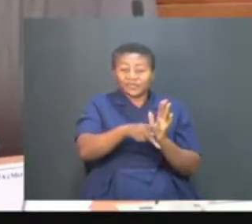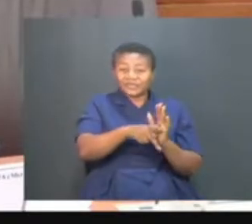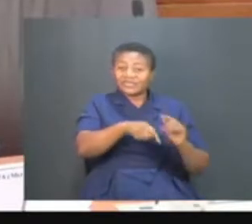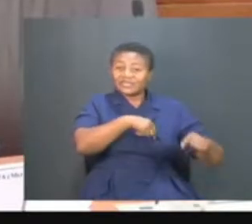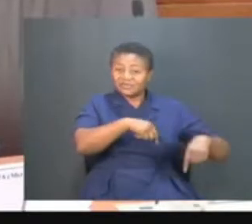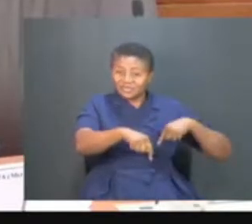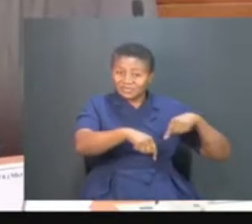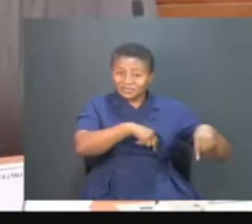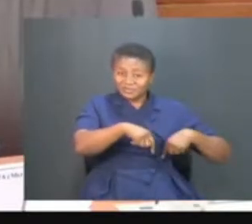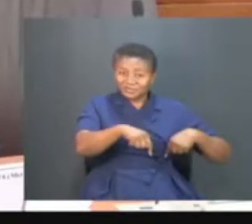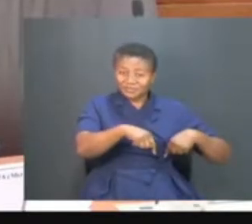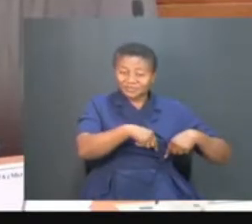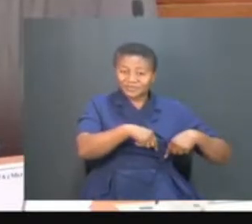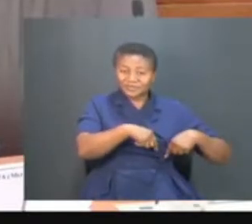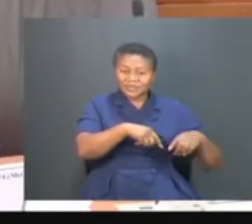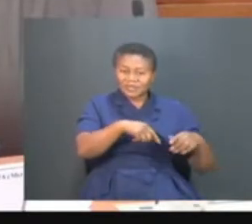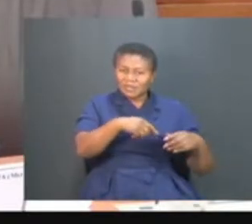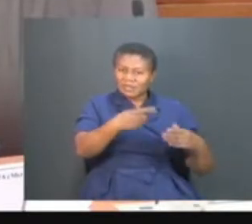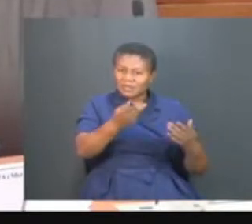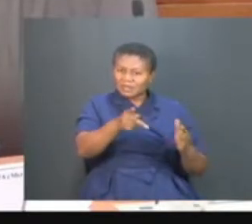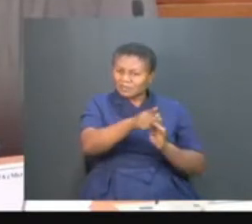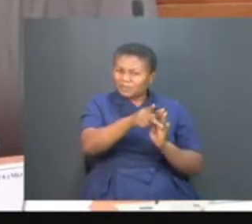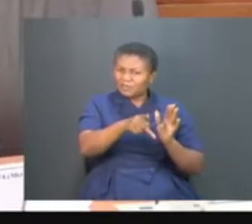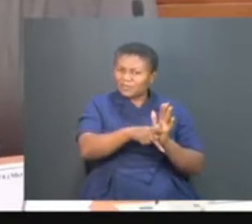policy was laid and referred. Speaker, so